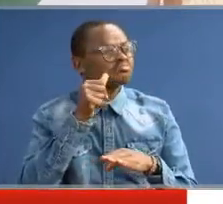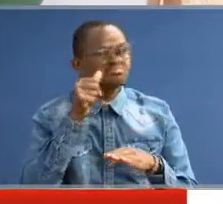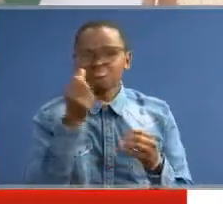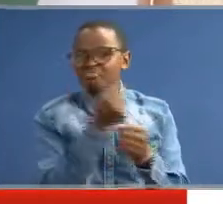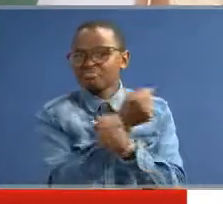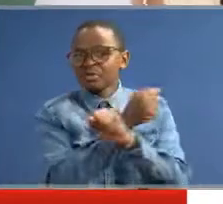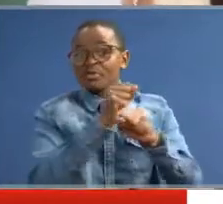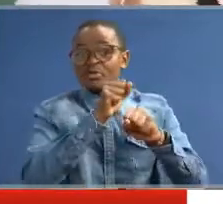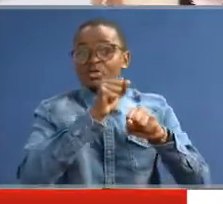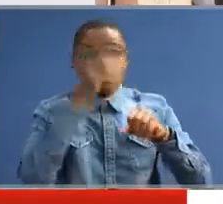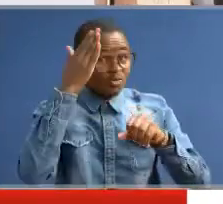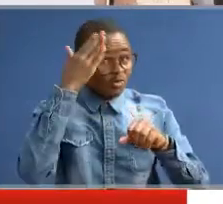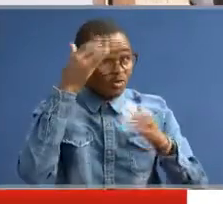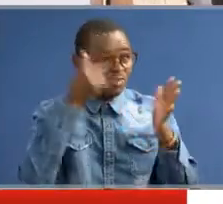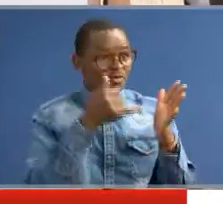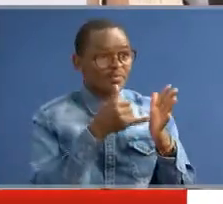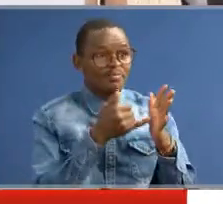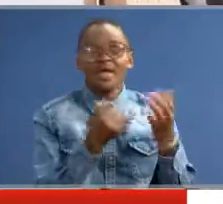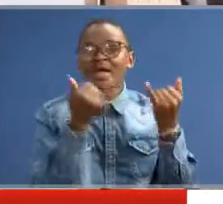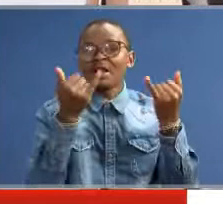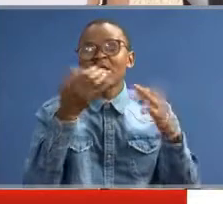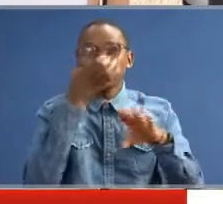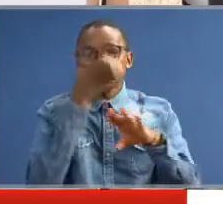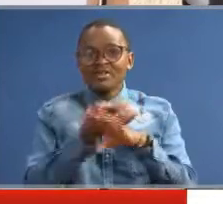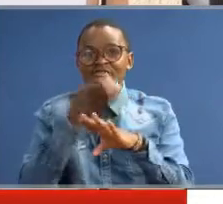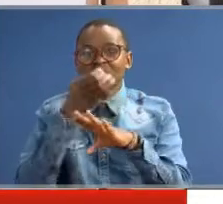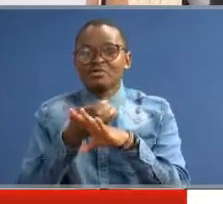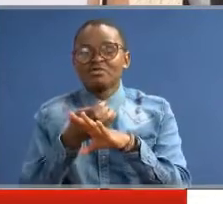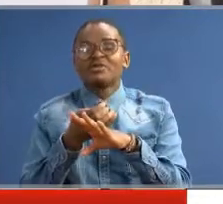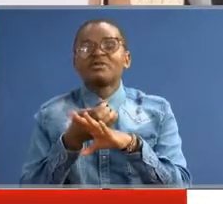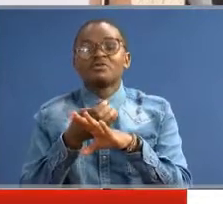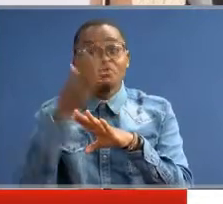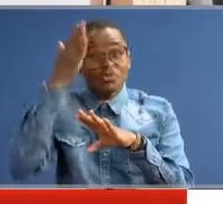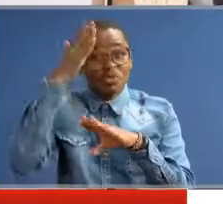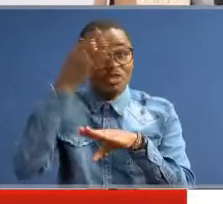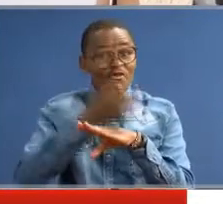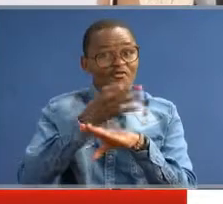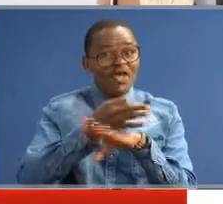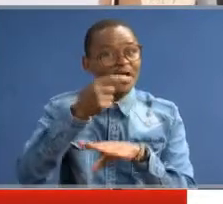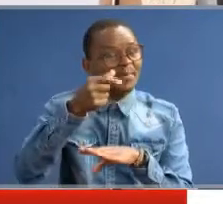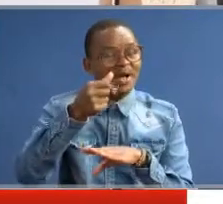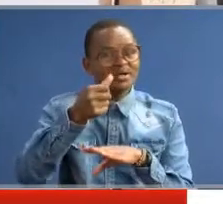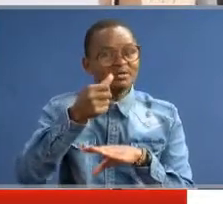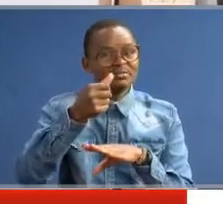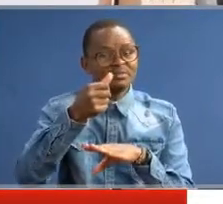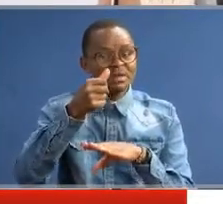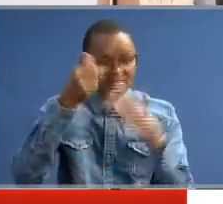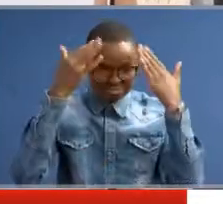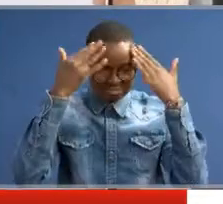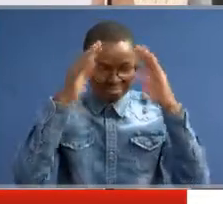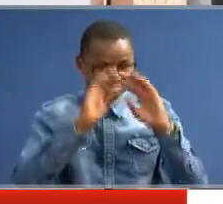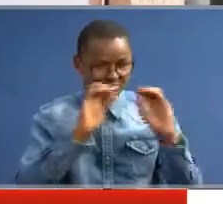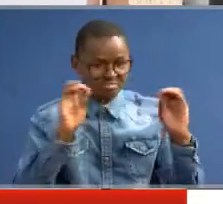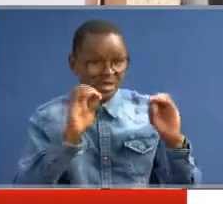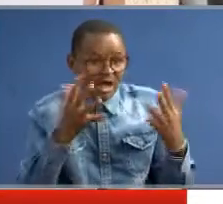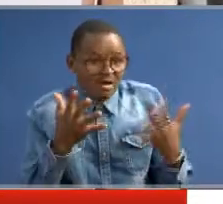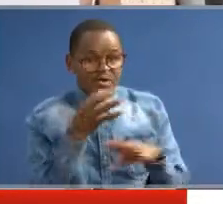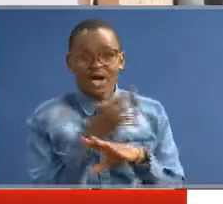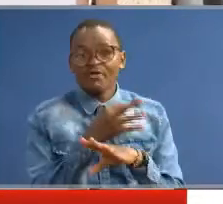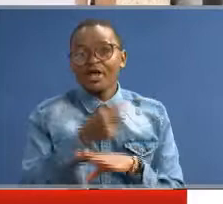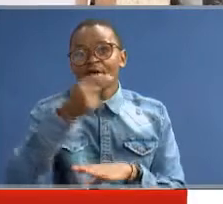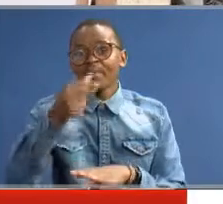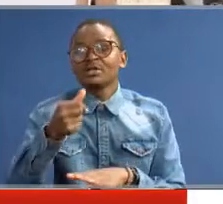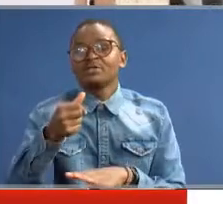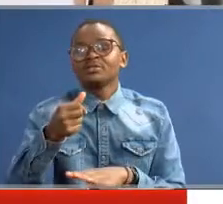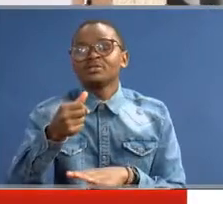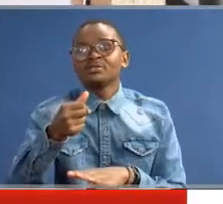easily identify it. Saizi ni ngumu juu bado hiyo fake sijajua venye wanaifake.